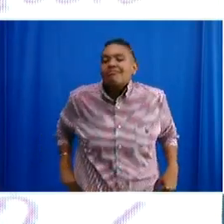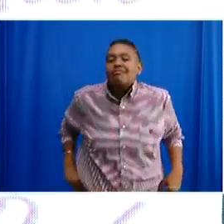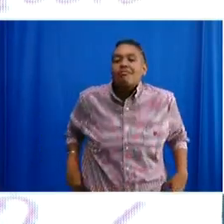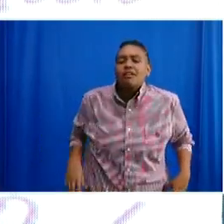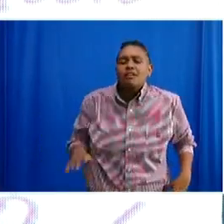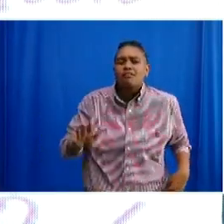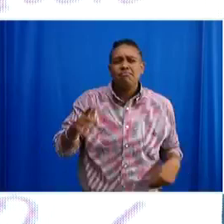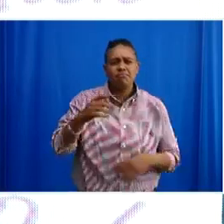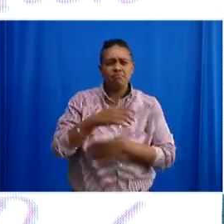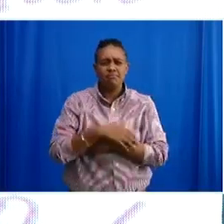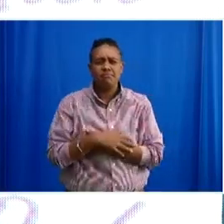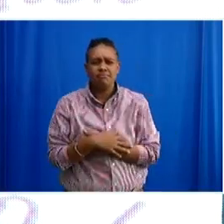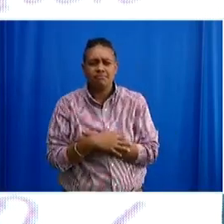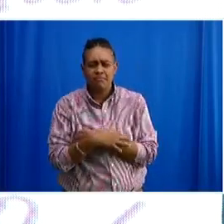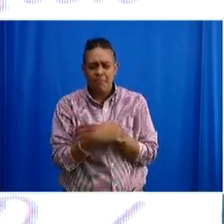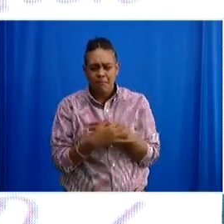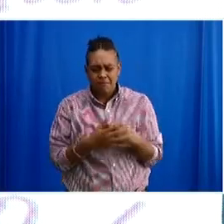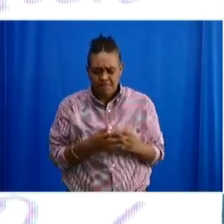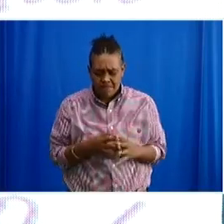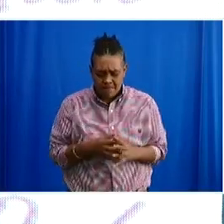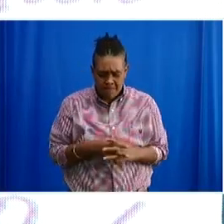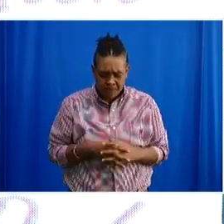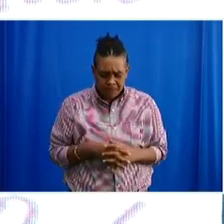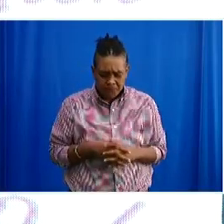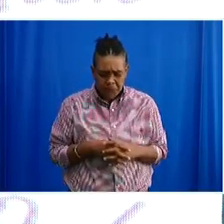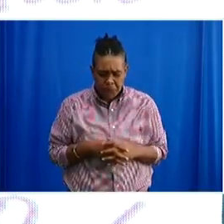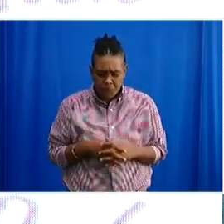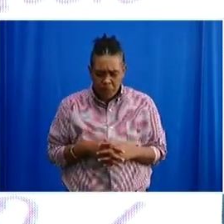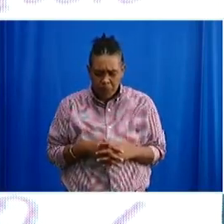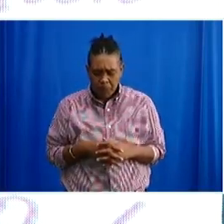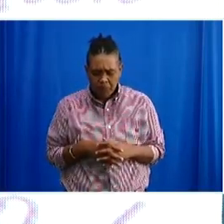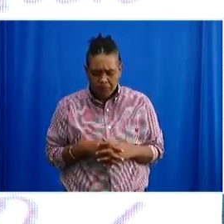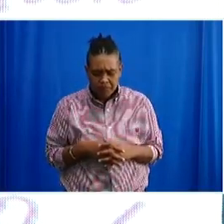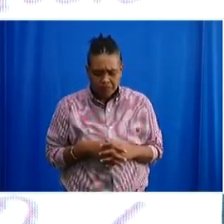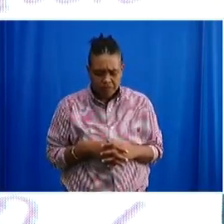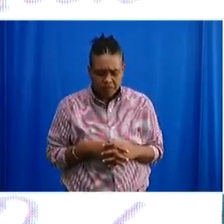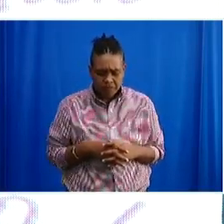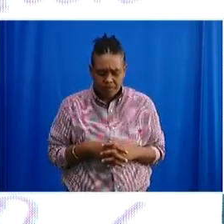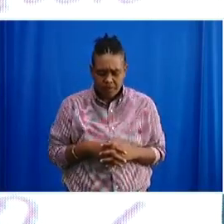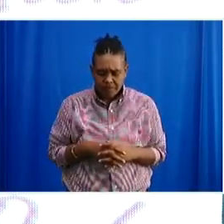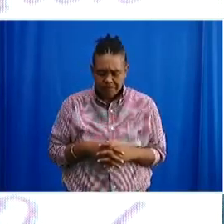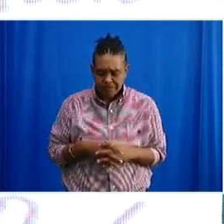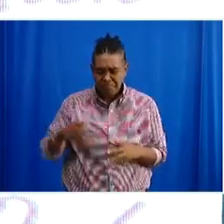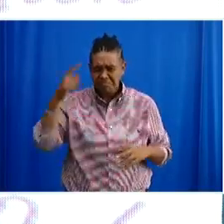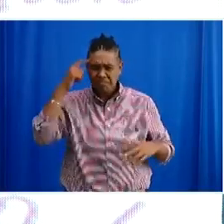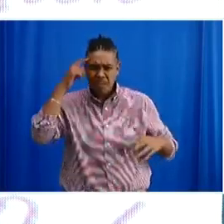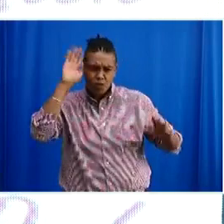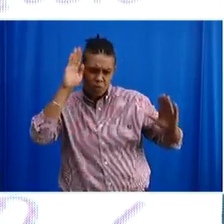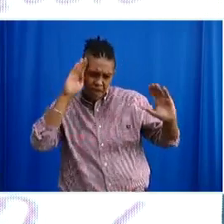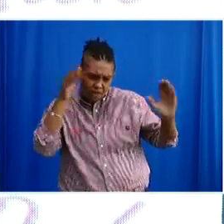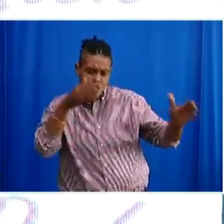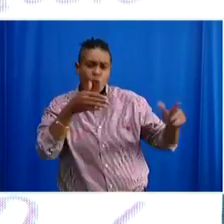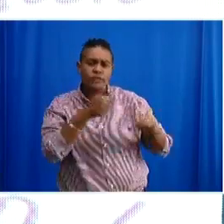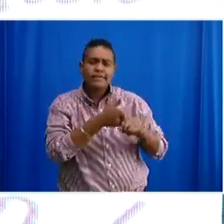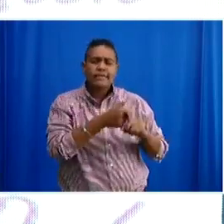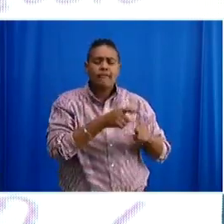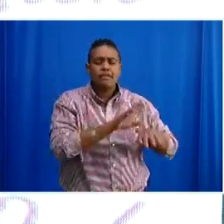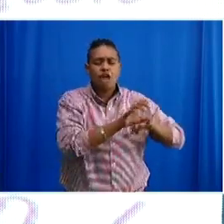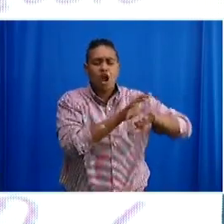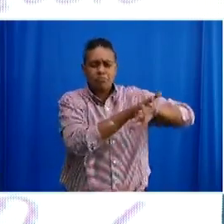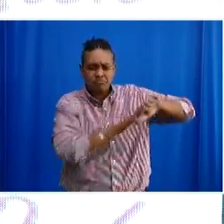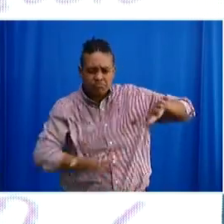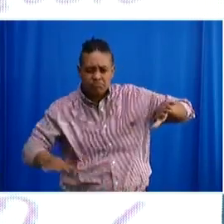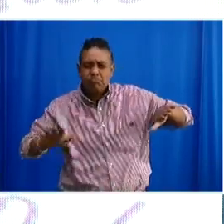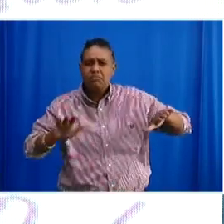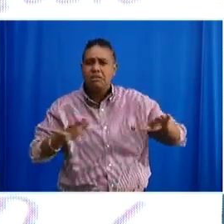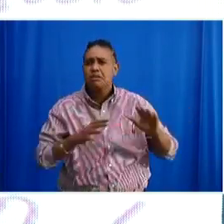Minds would have been focused on the region's vulnerability and susceptibility to the